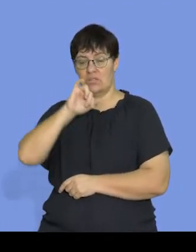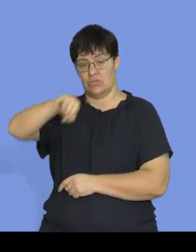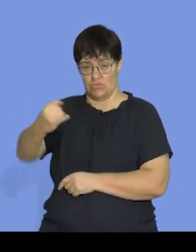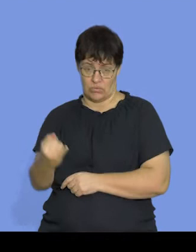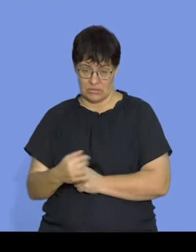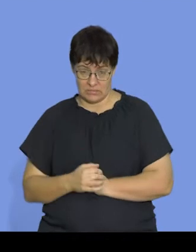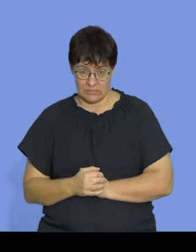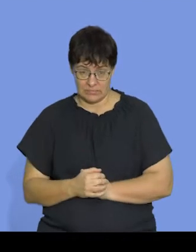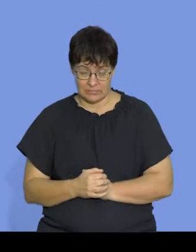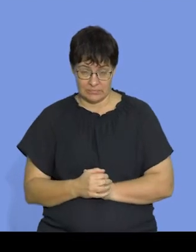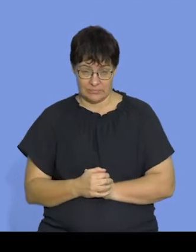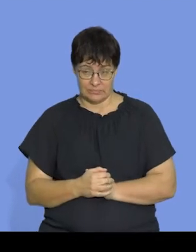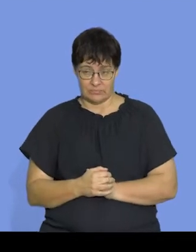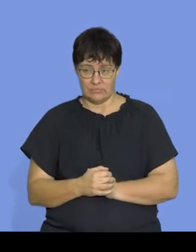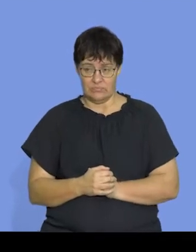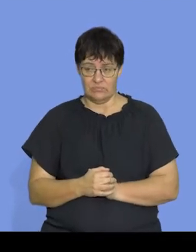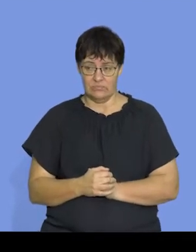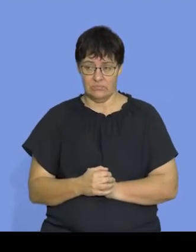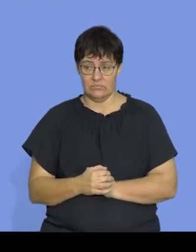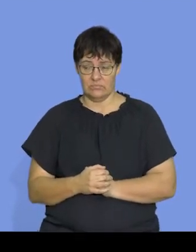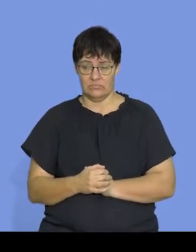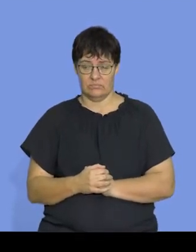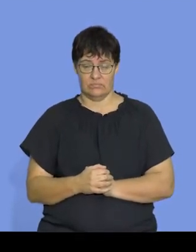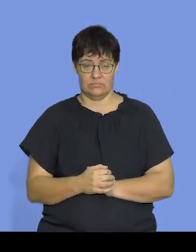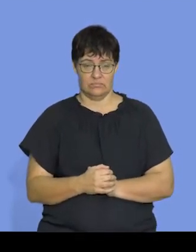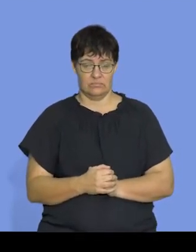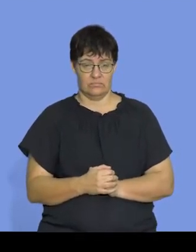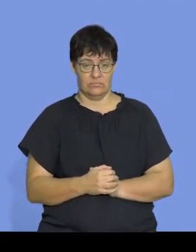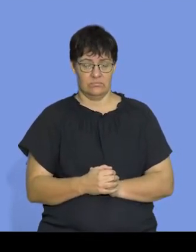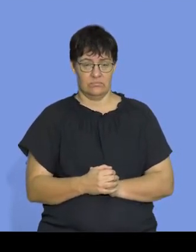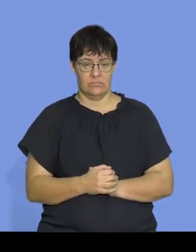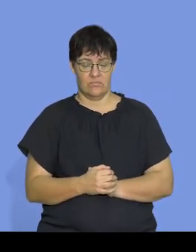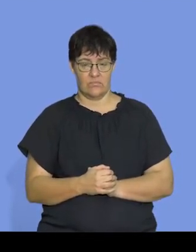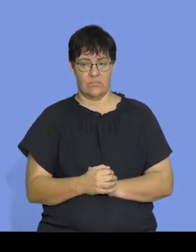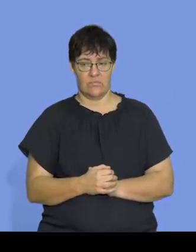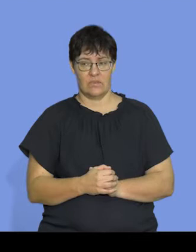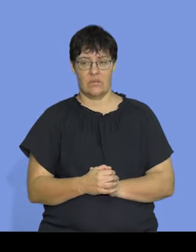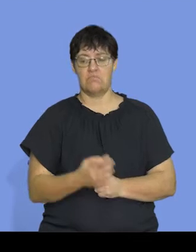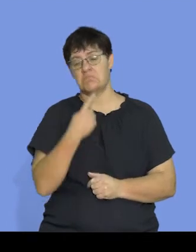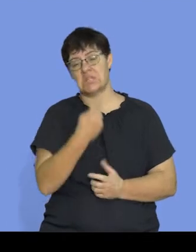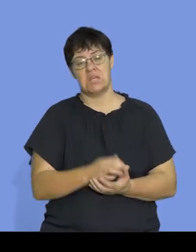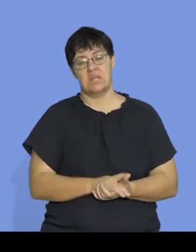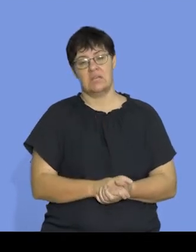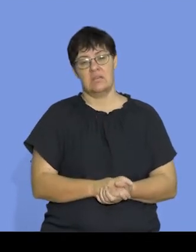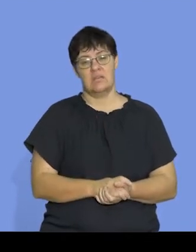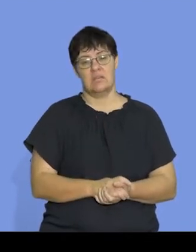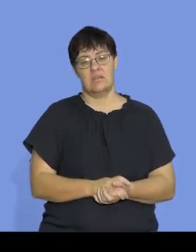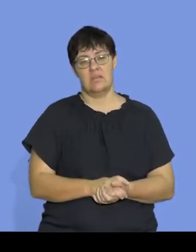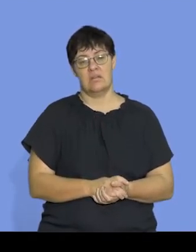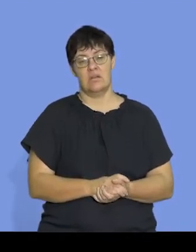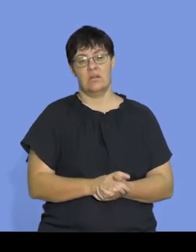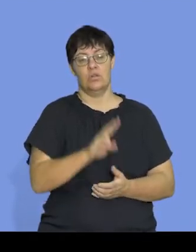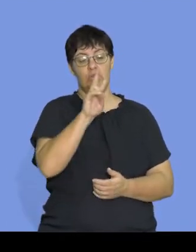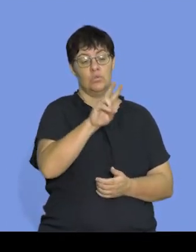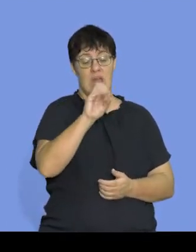okay? 1,000 joules of energy, okay? So if we say, for argument's sake, we say it's 200